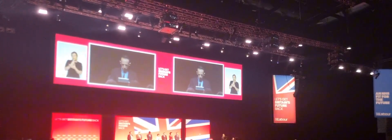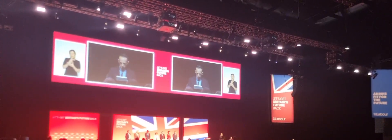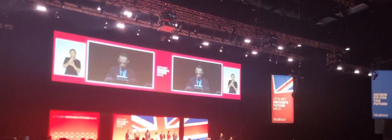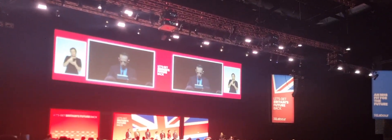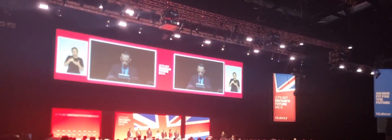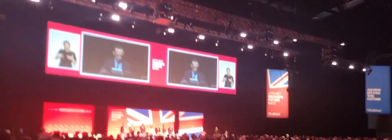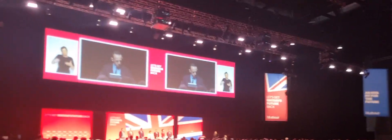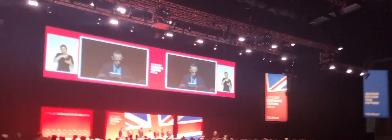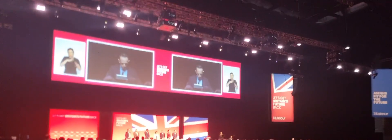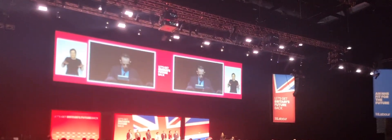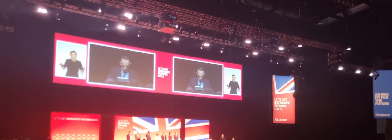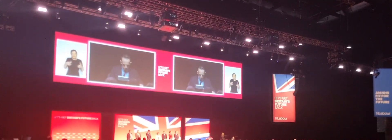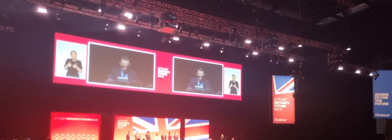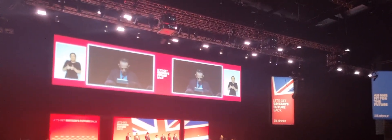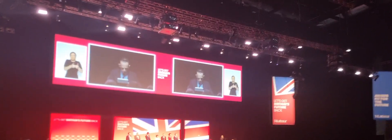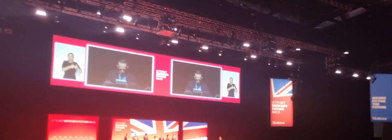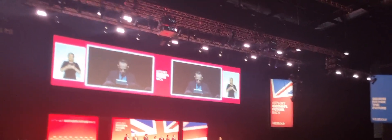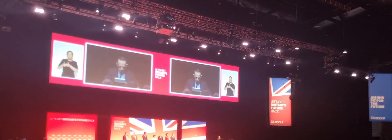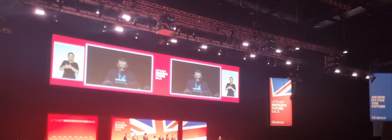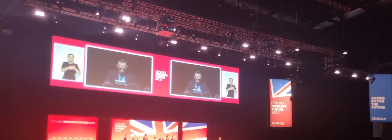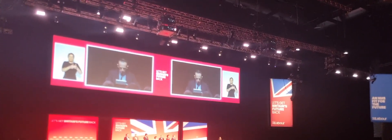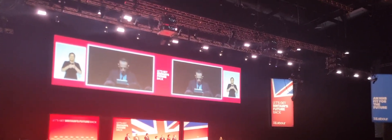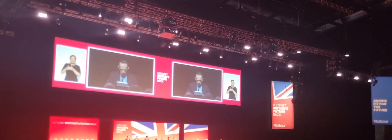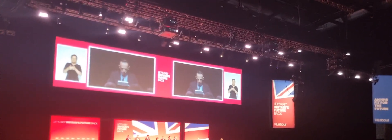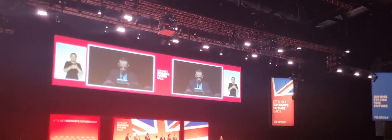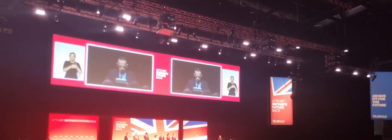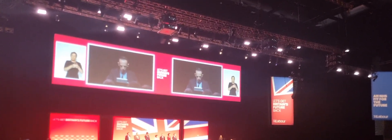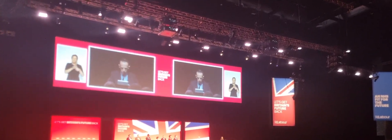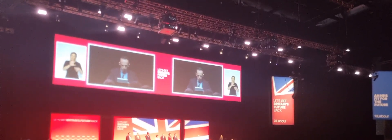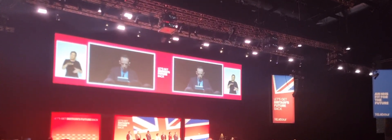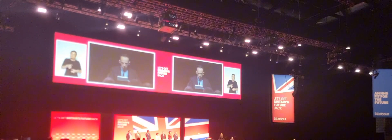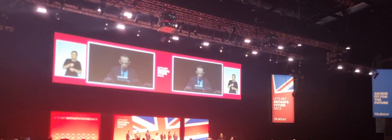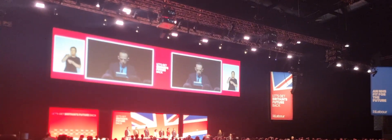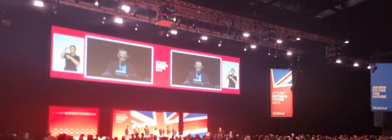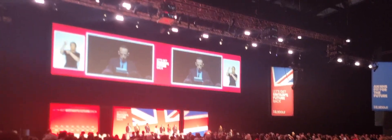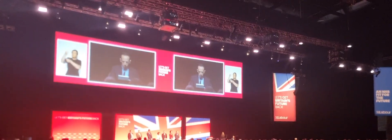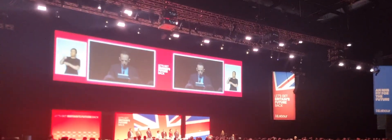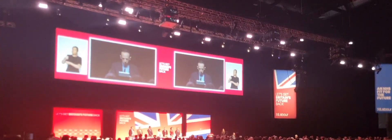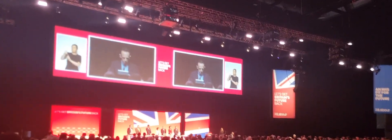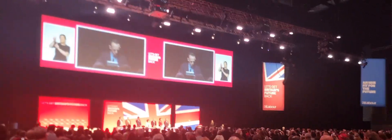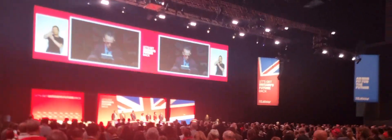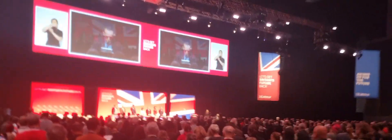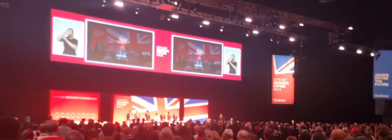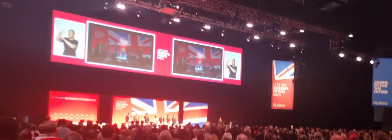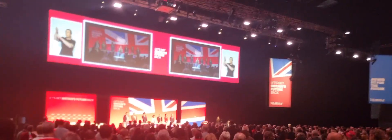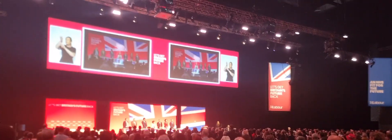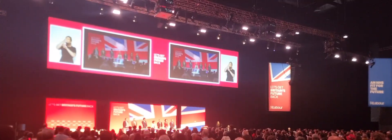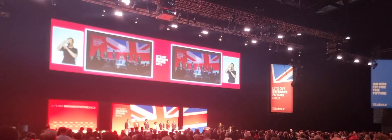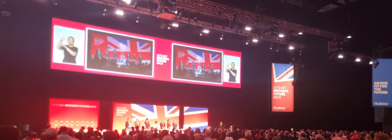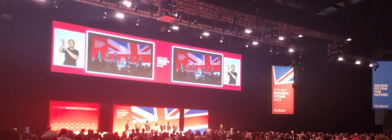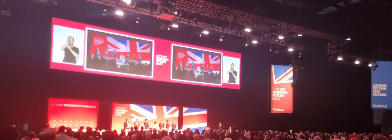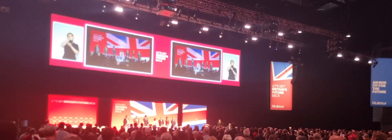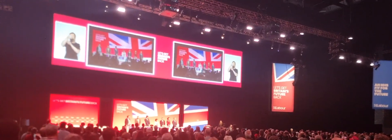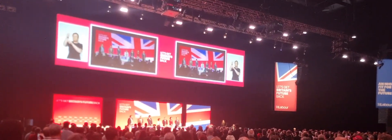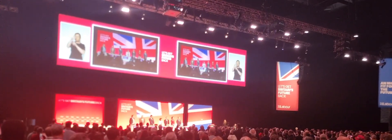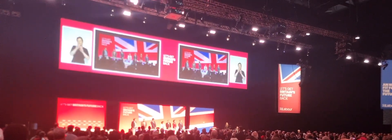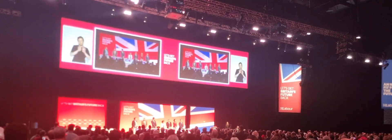parting hymn. And raise the scarlet standard high, beneath